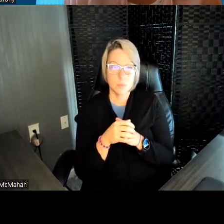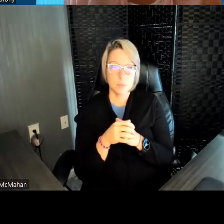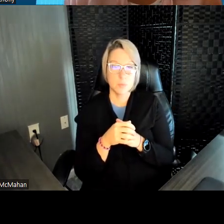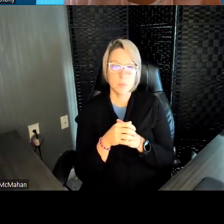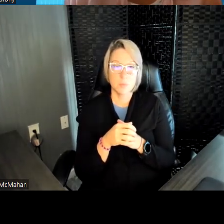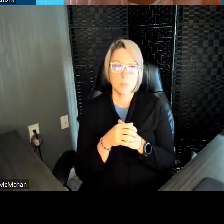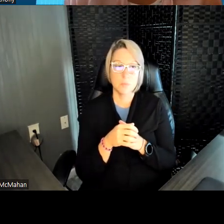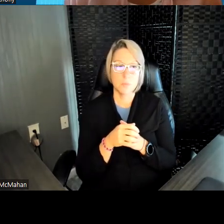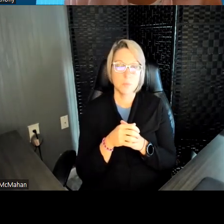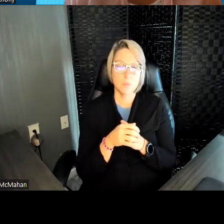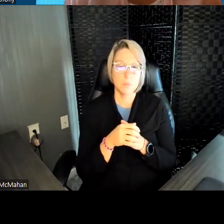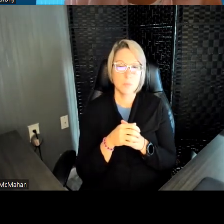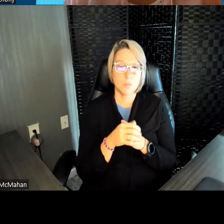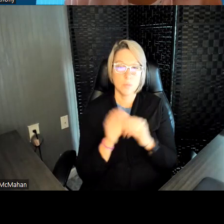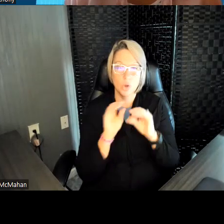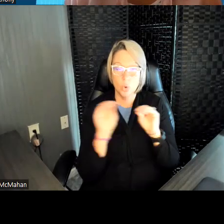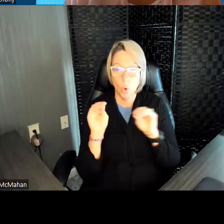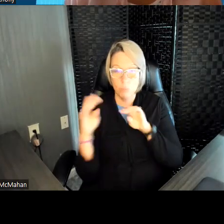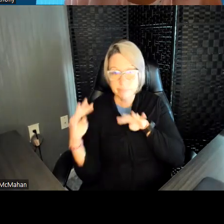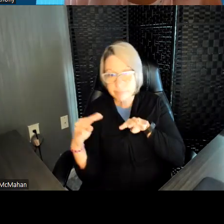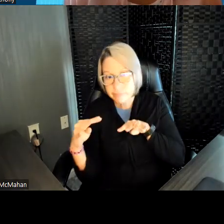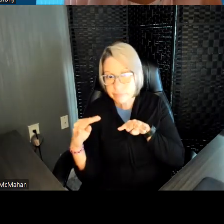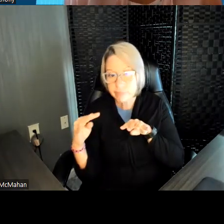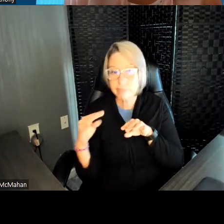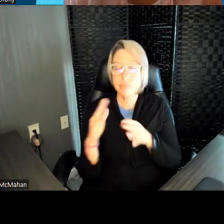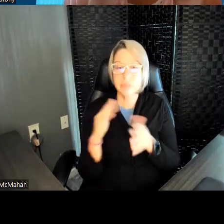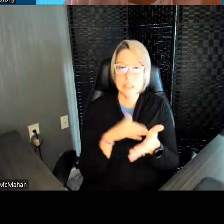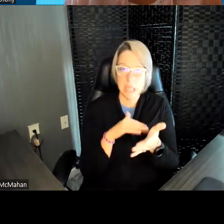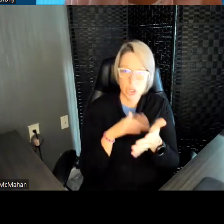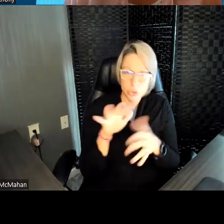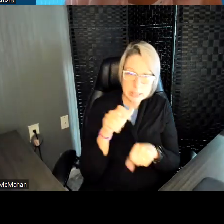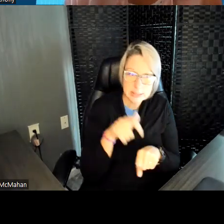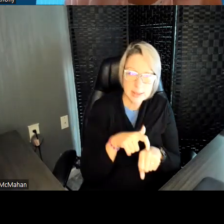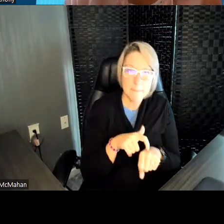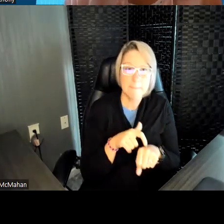And no spectators, the doctor's taking her time.